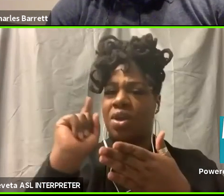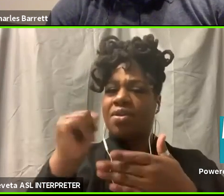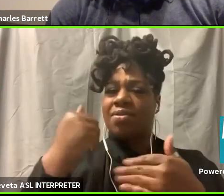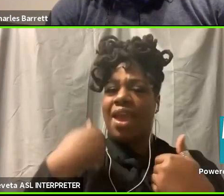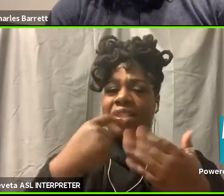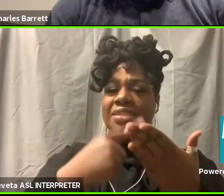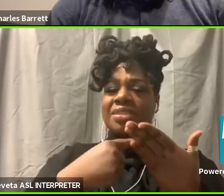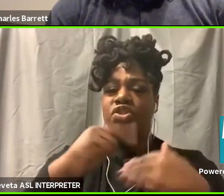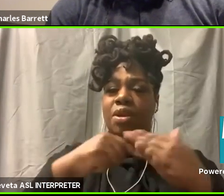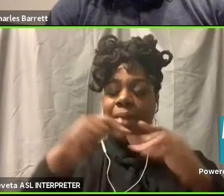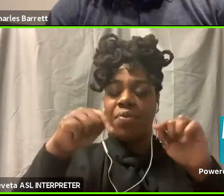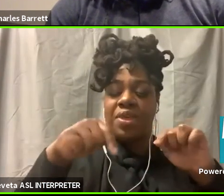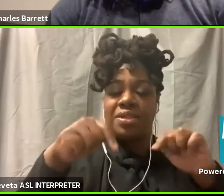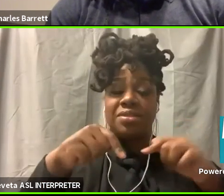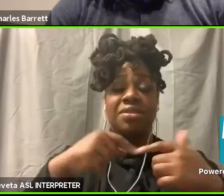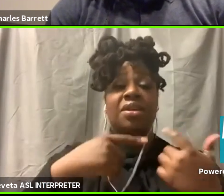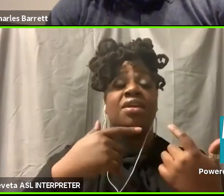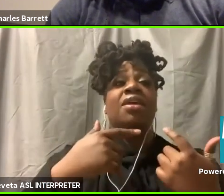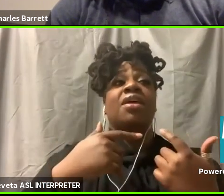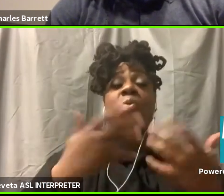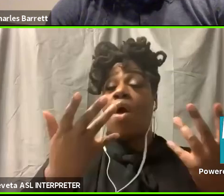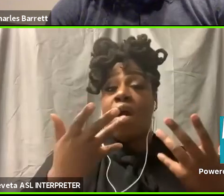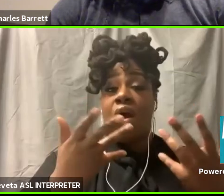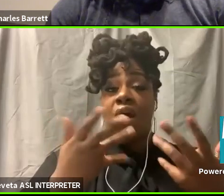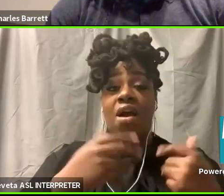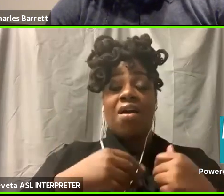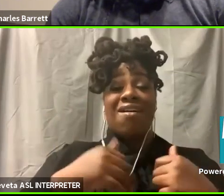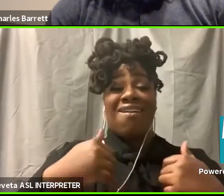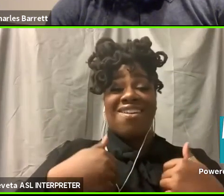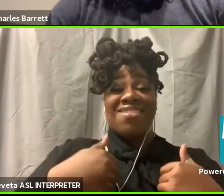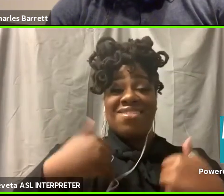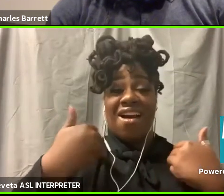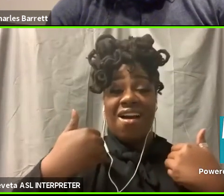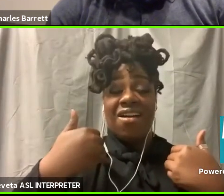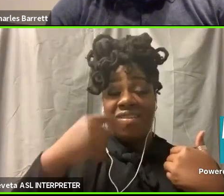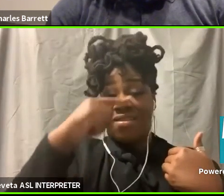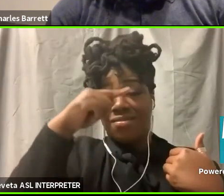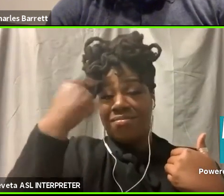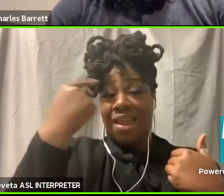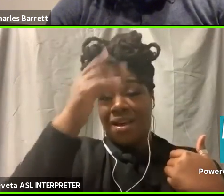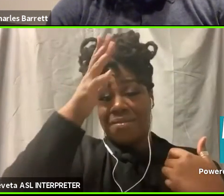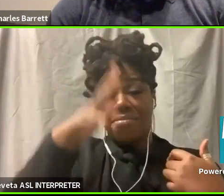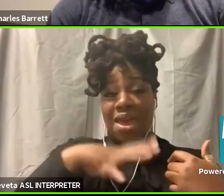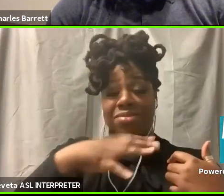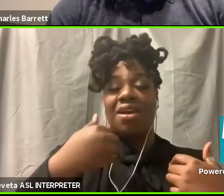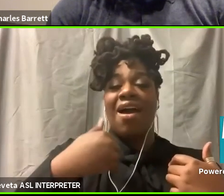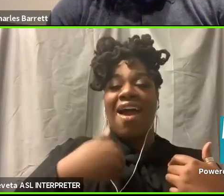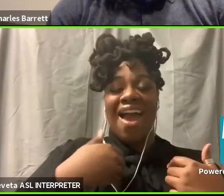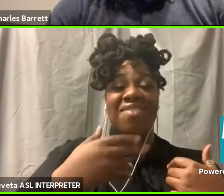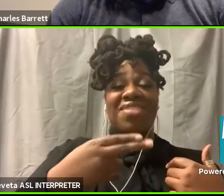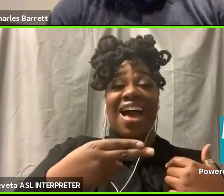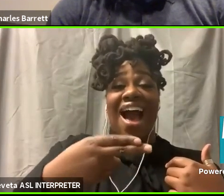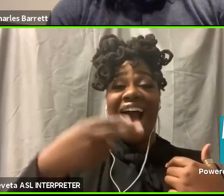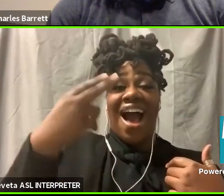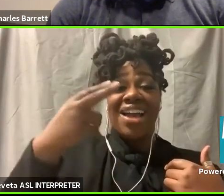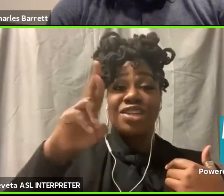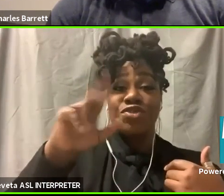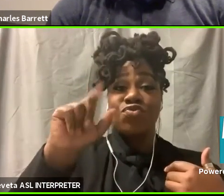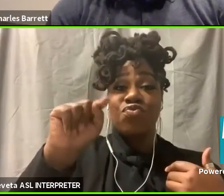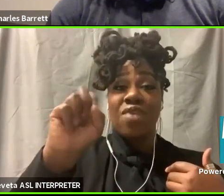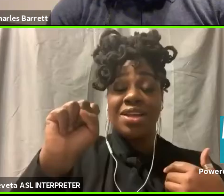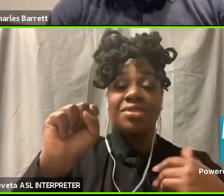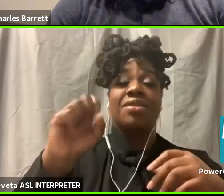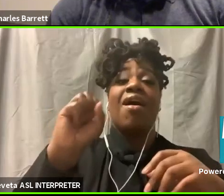that young African-American males have some of the highest rates of death by suicide out of any